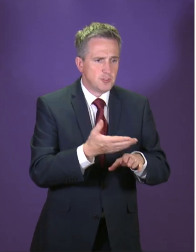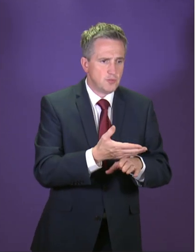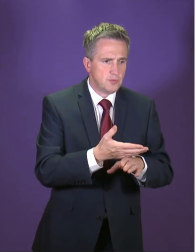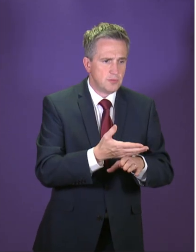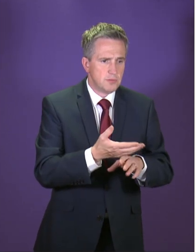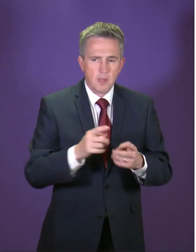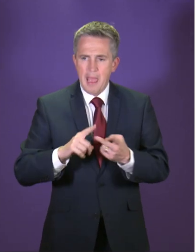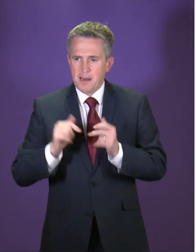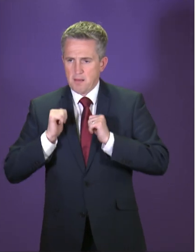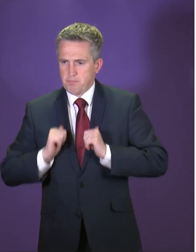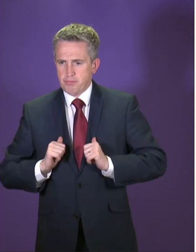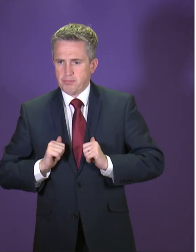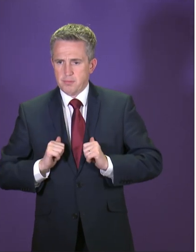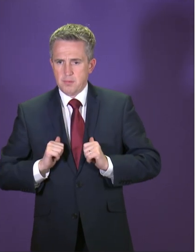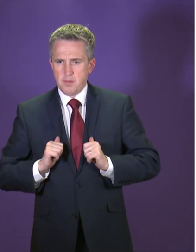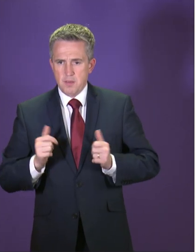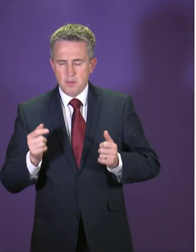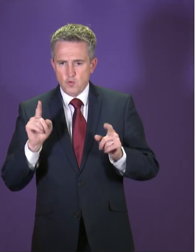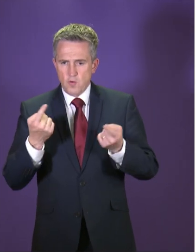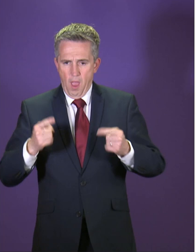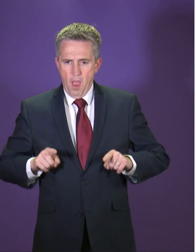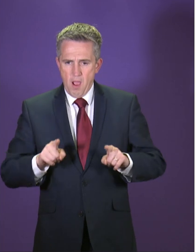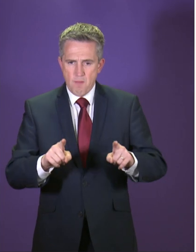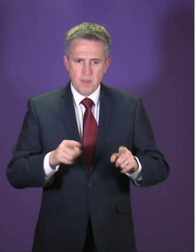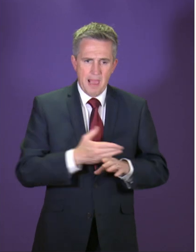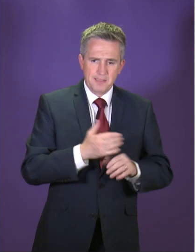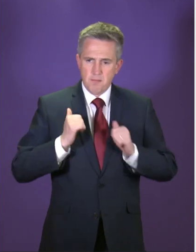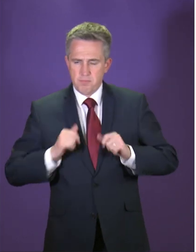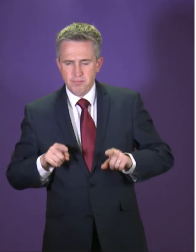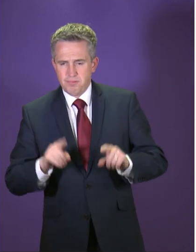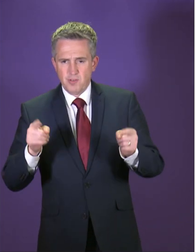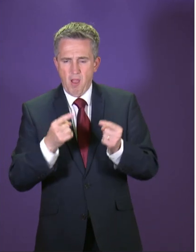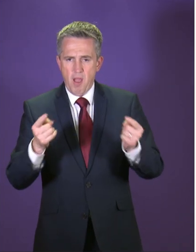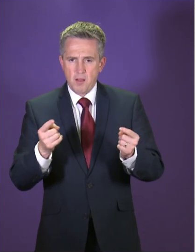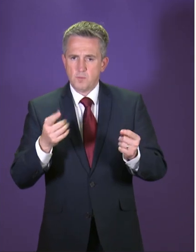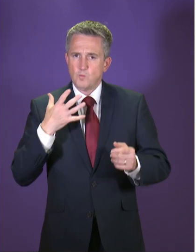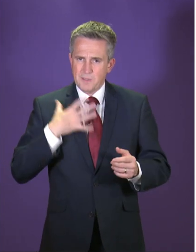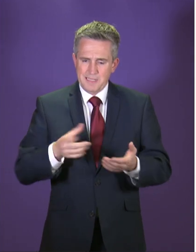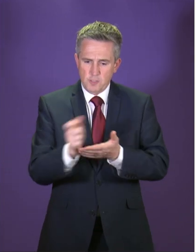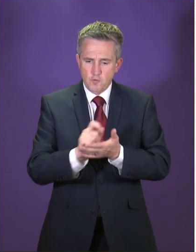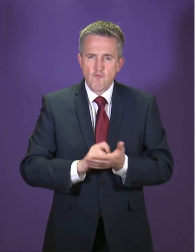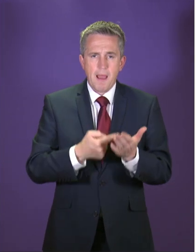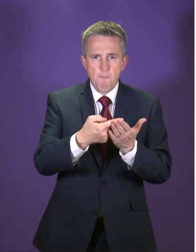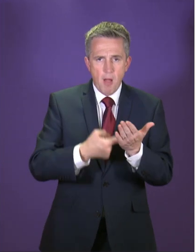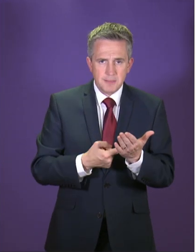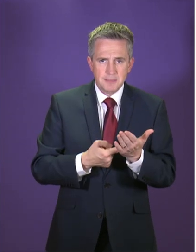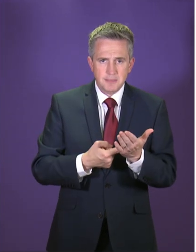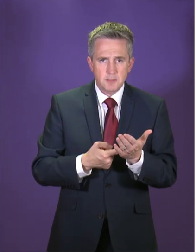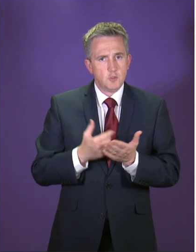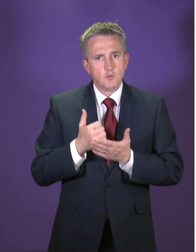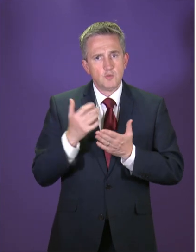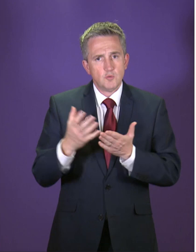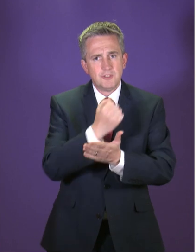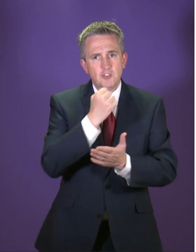acting togetherness, bridging gaps, but we advance policies that will help us to achieve